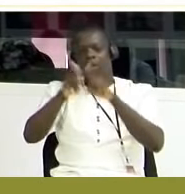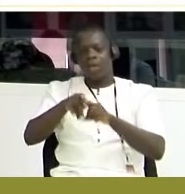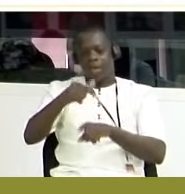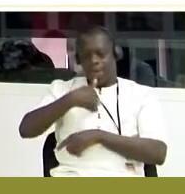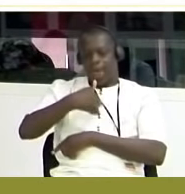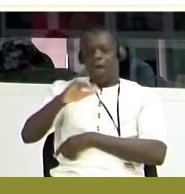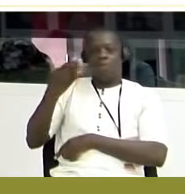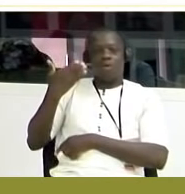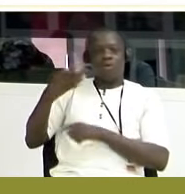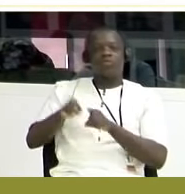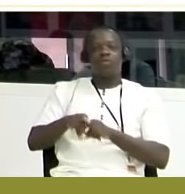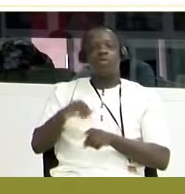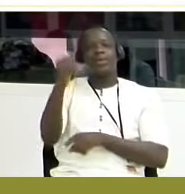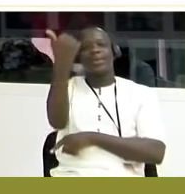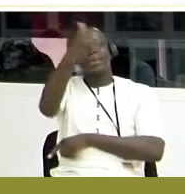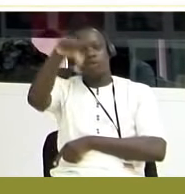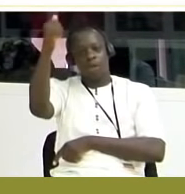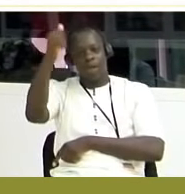640 days